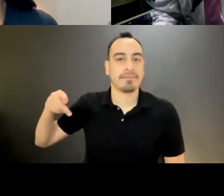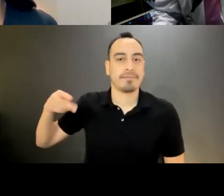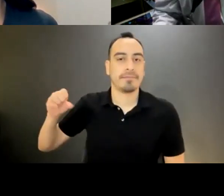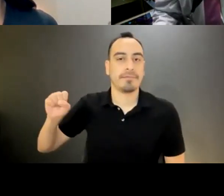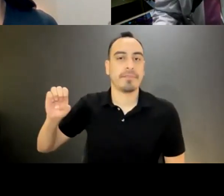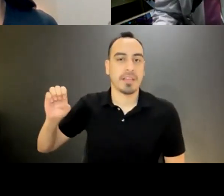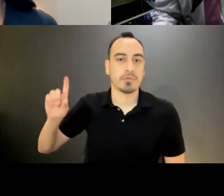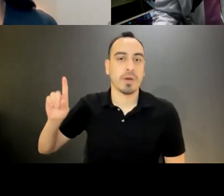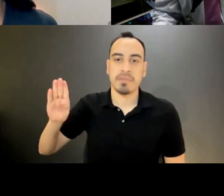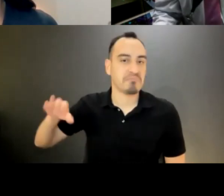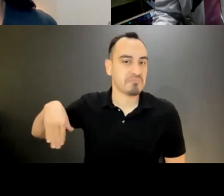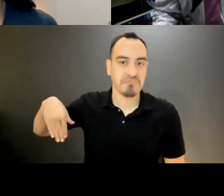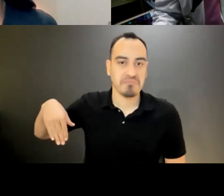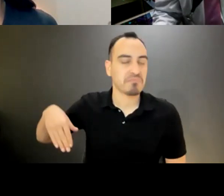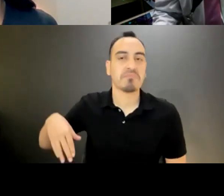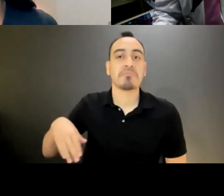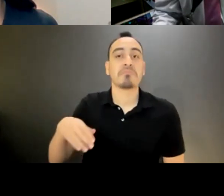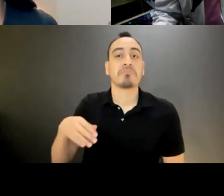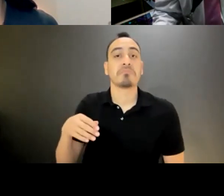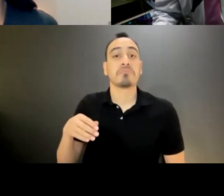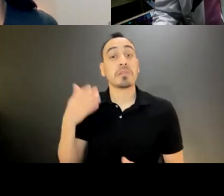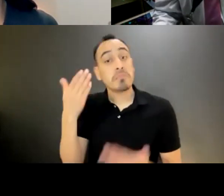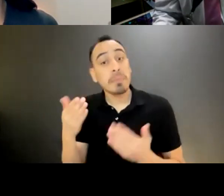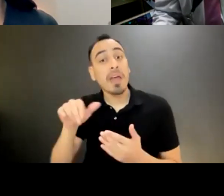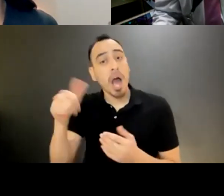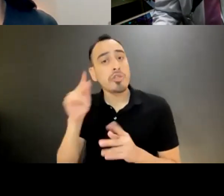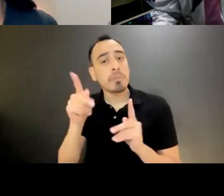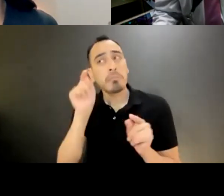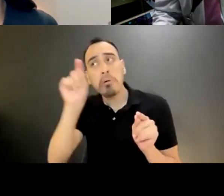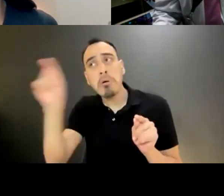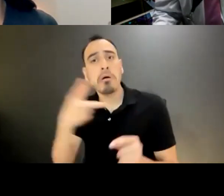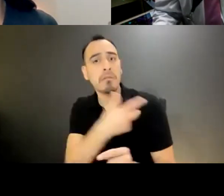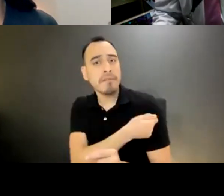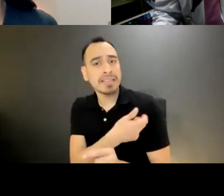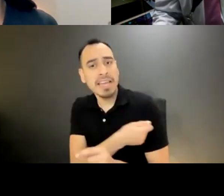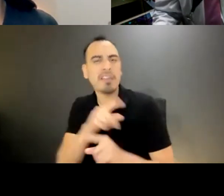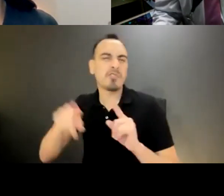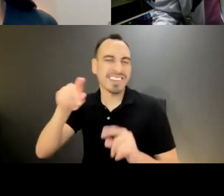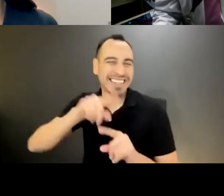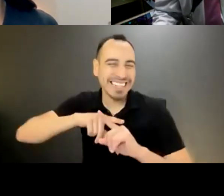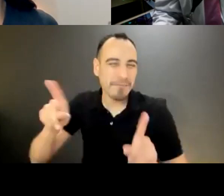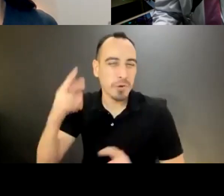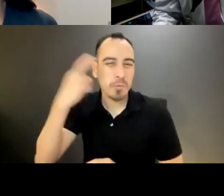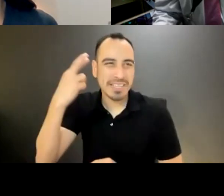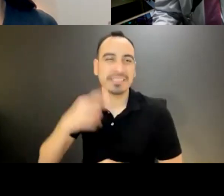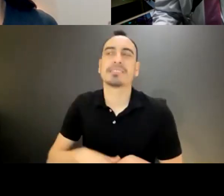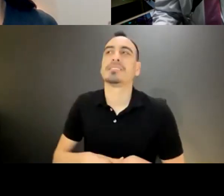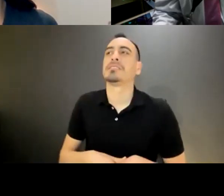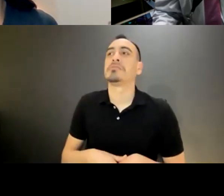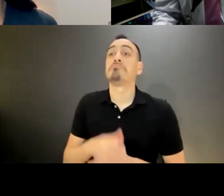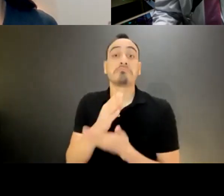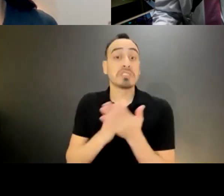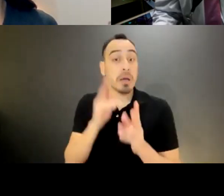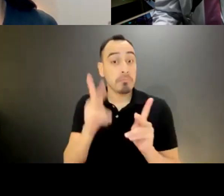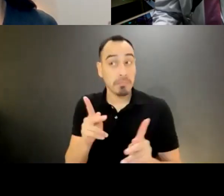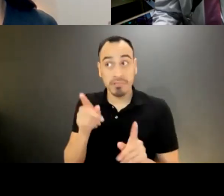have gotten vaccinated for different reasons. For example, we have had some people who